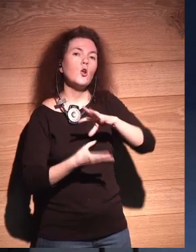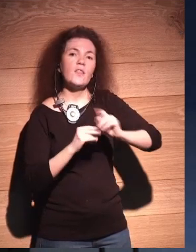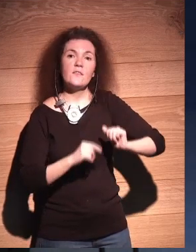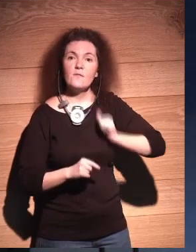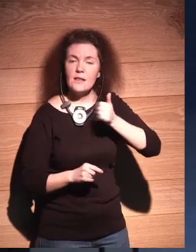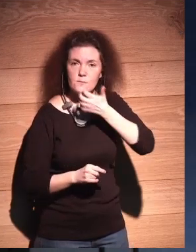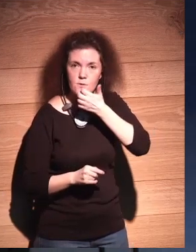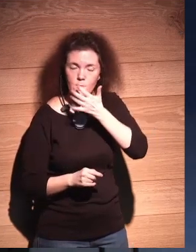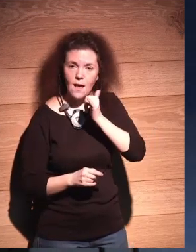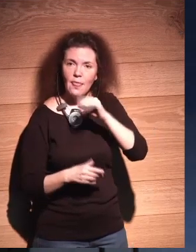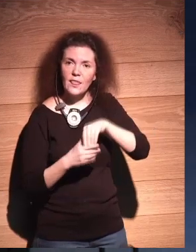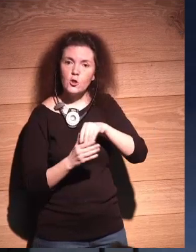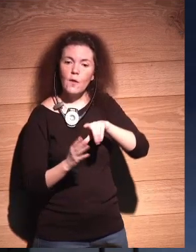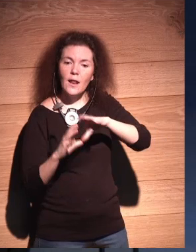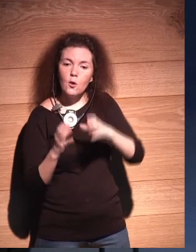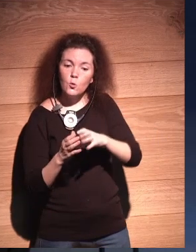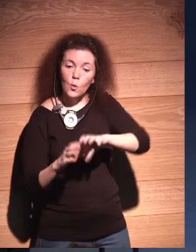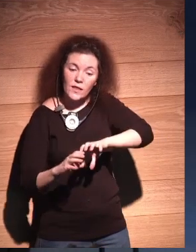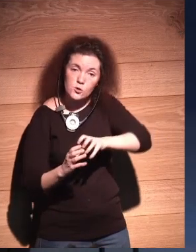fascinating how that works. So